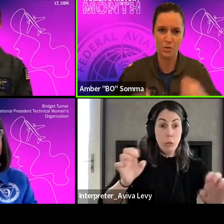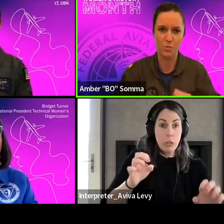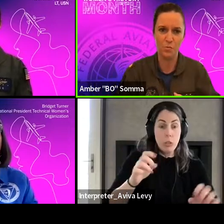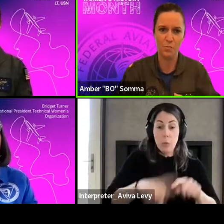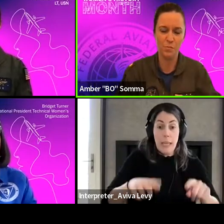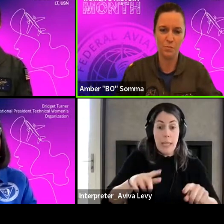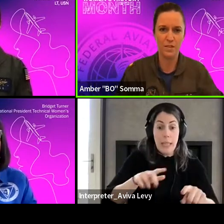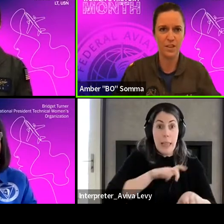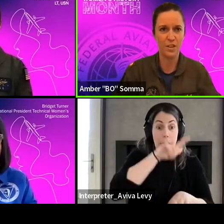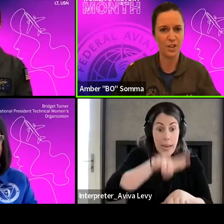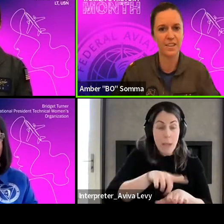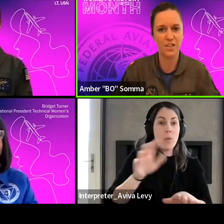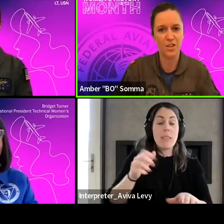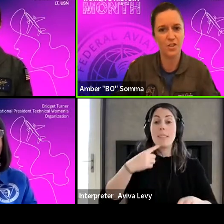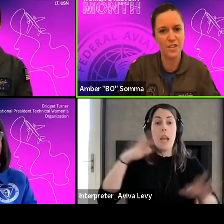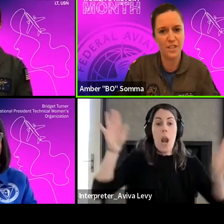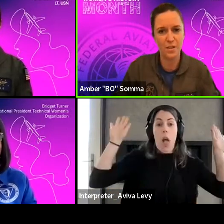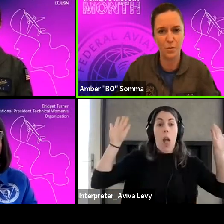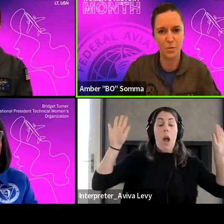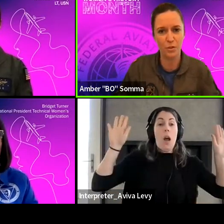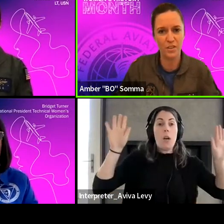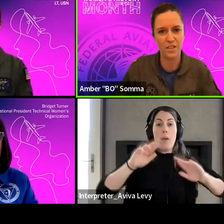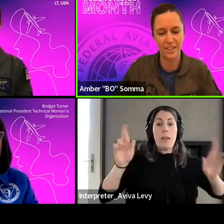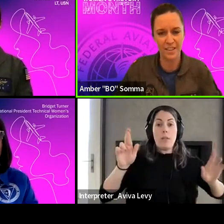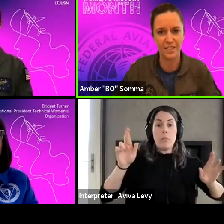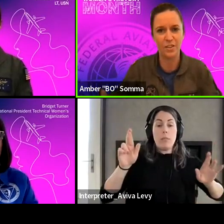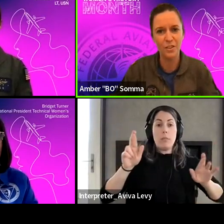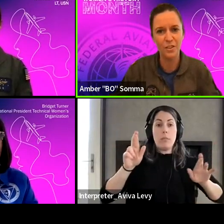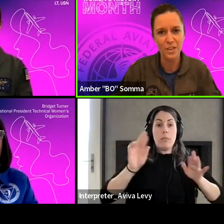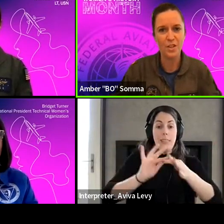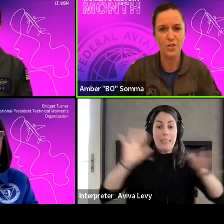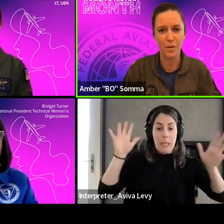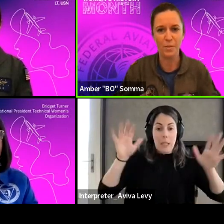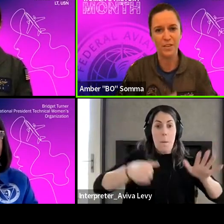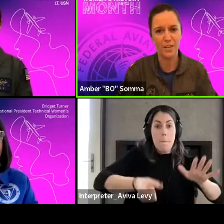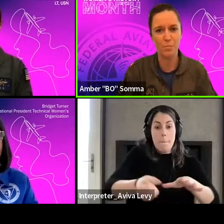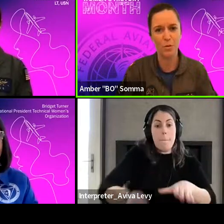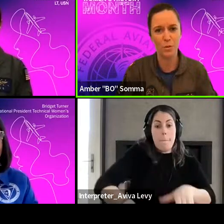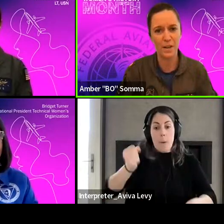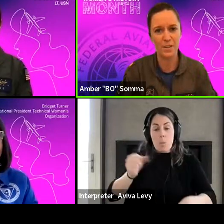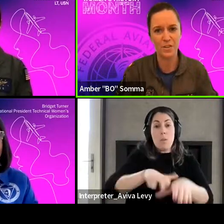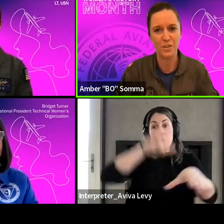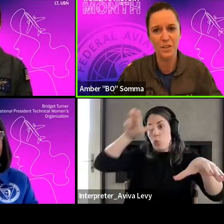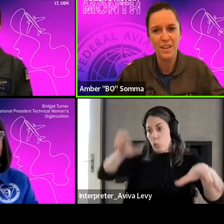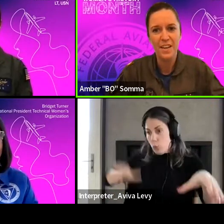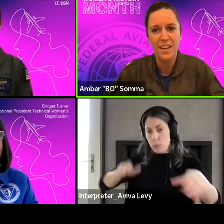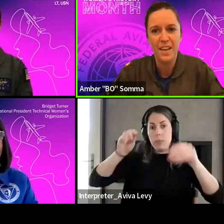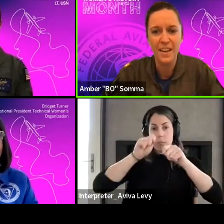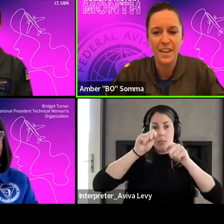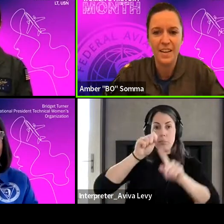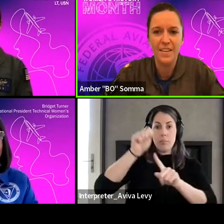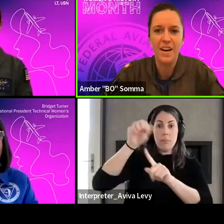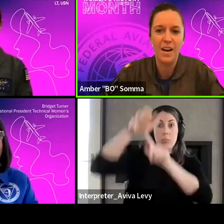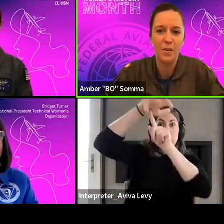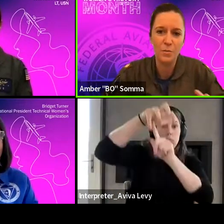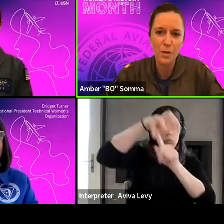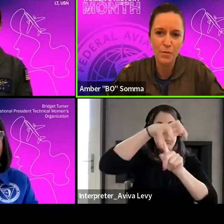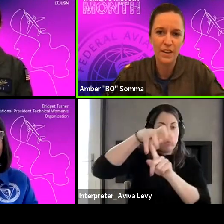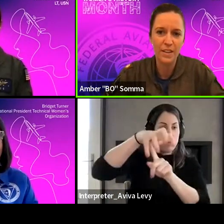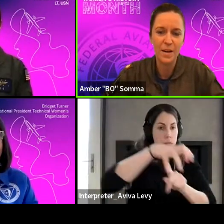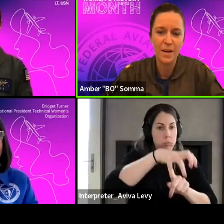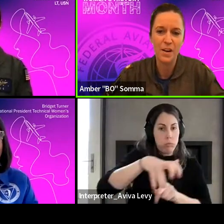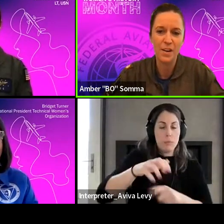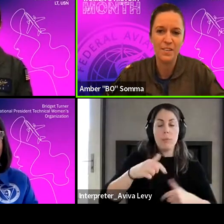which you basically are connected to your seat. You pull disconnect handle, you jump out, and you have to pull your parachute. And I